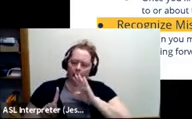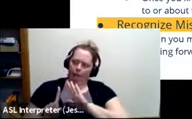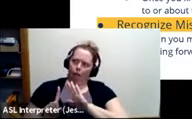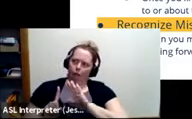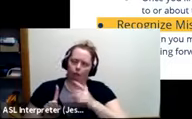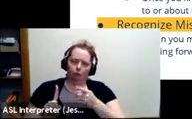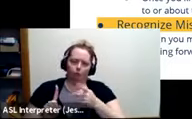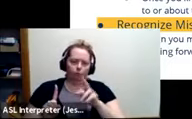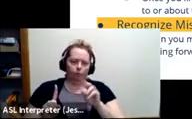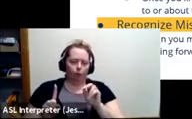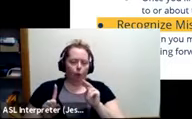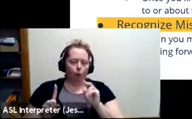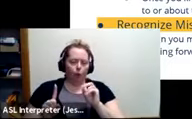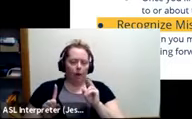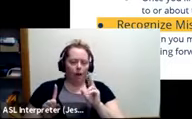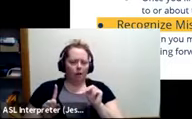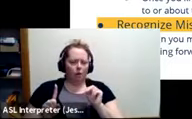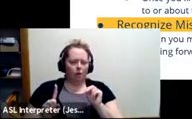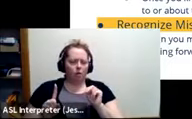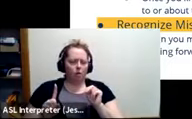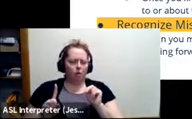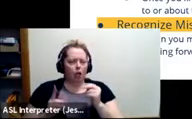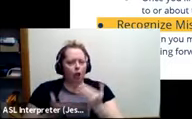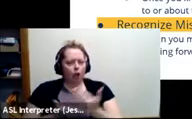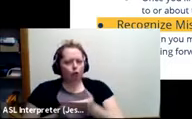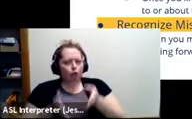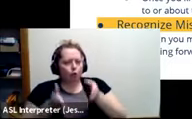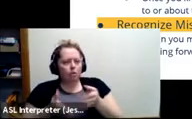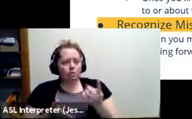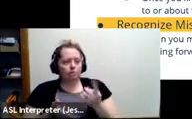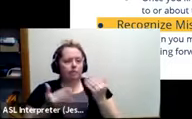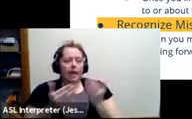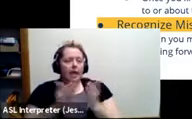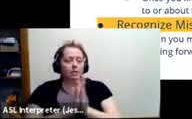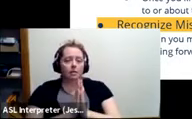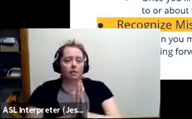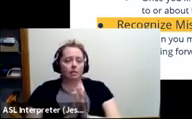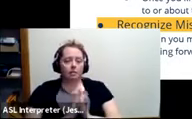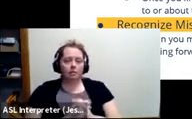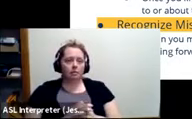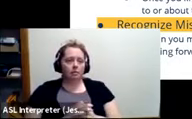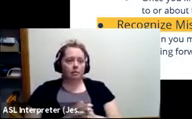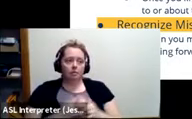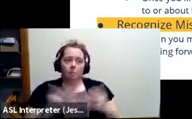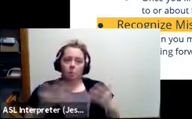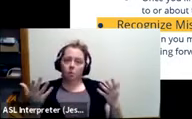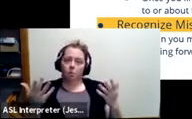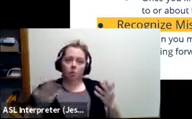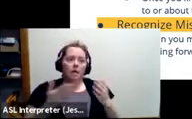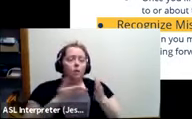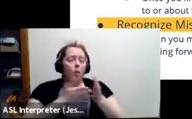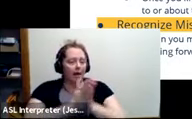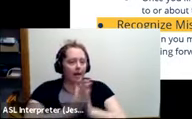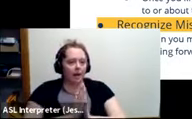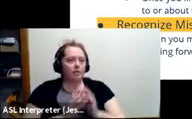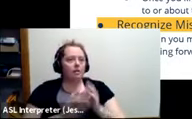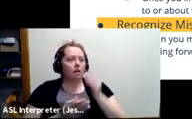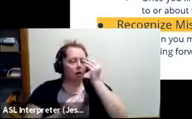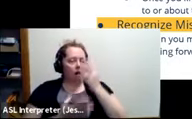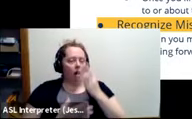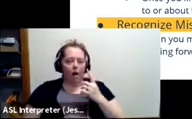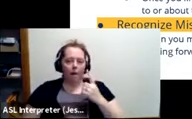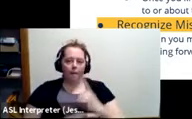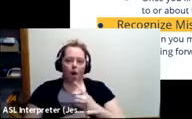somebody new. And this asking for somebody's pronouns does 2 things. It gets you the correct information, for